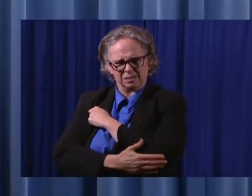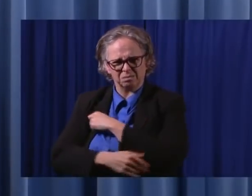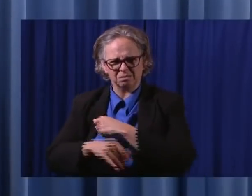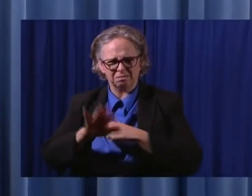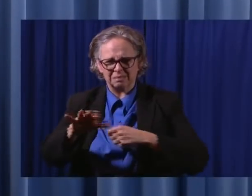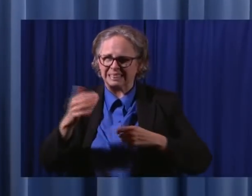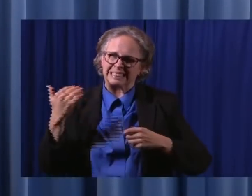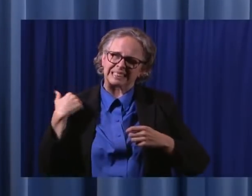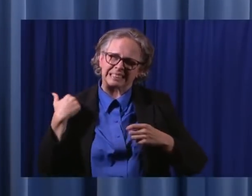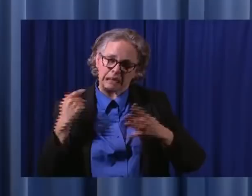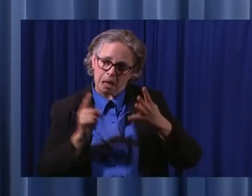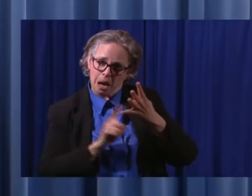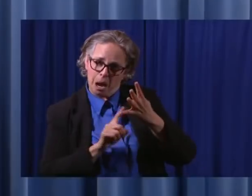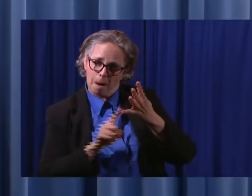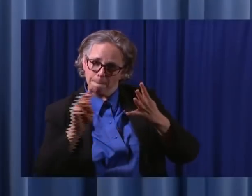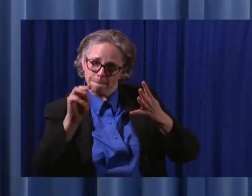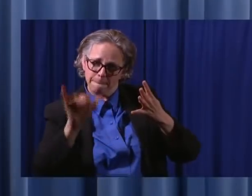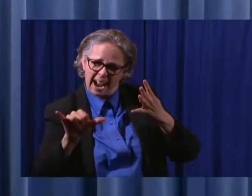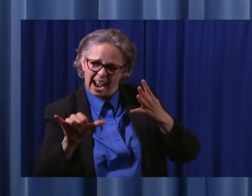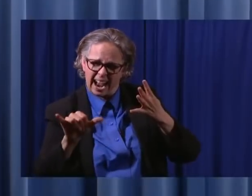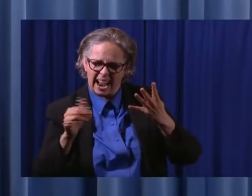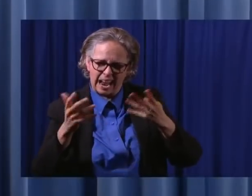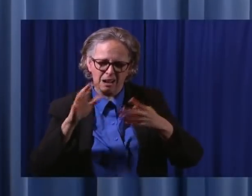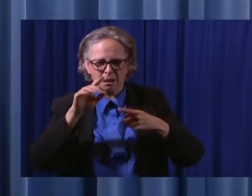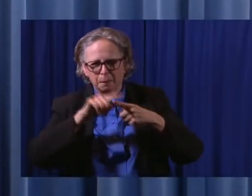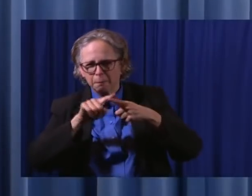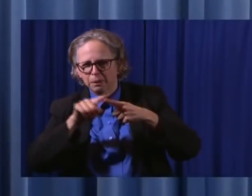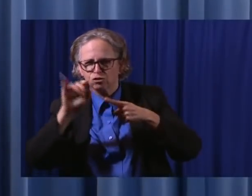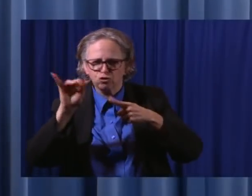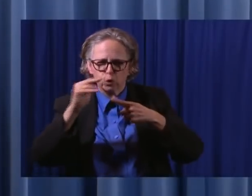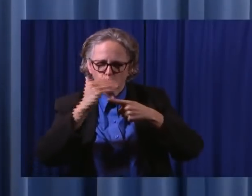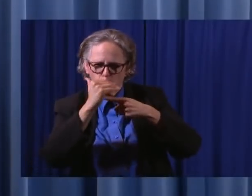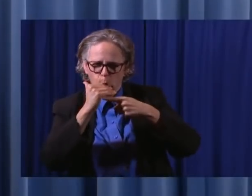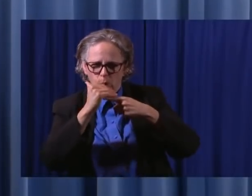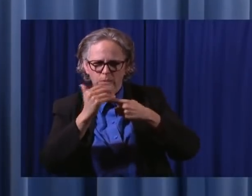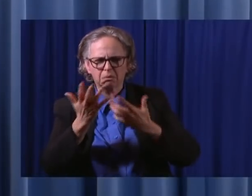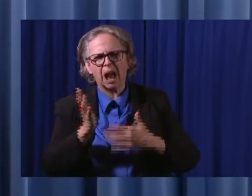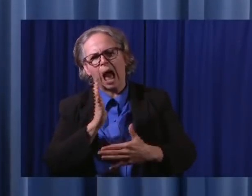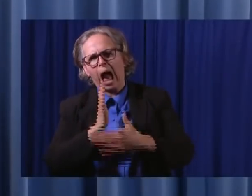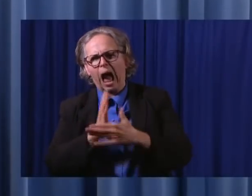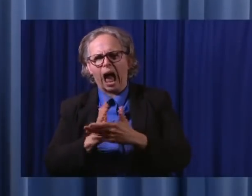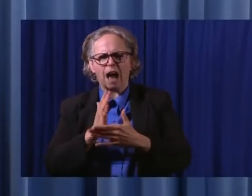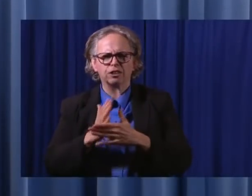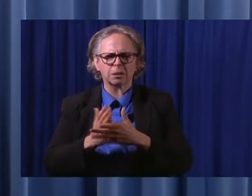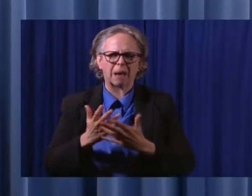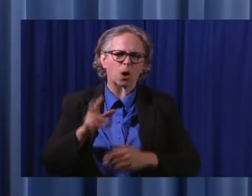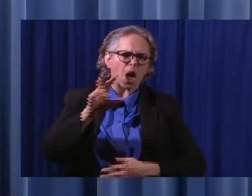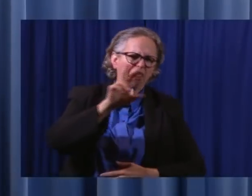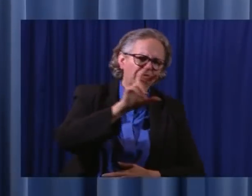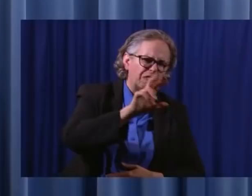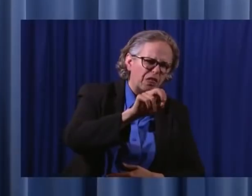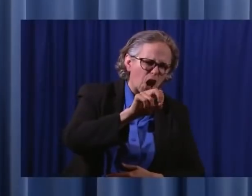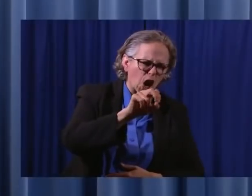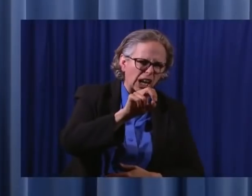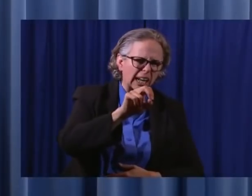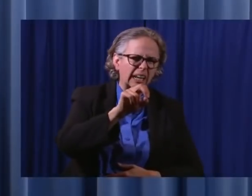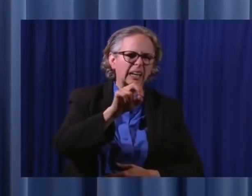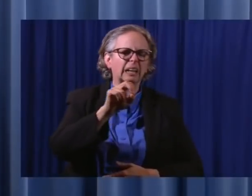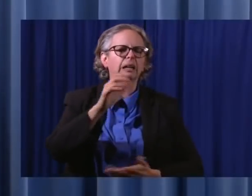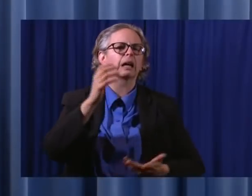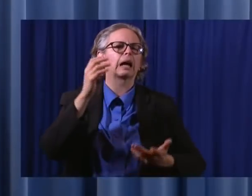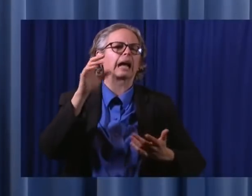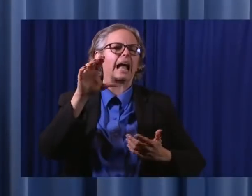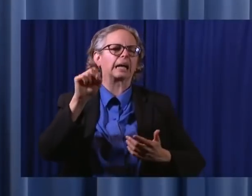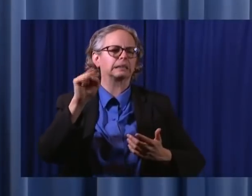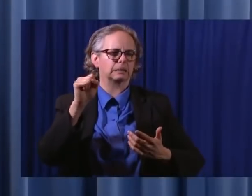holding steady at an average of 30 cases per day per 100,000 population. As of this